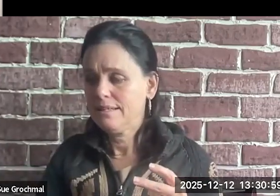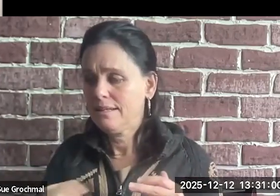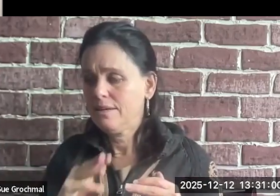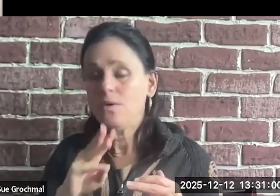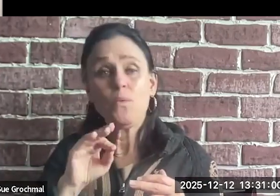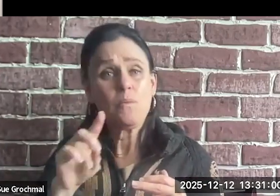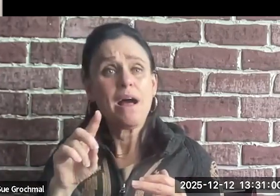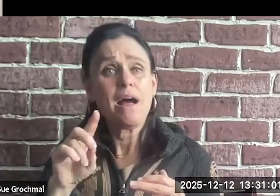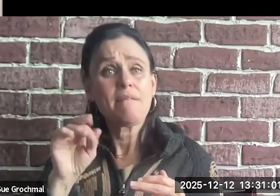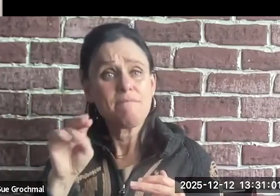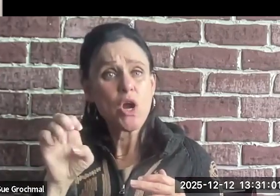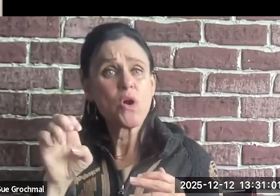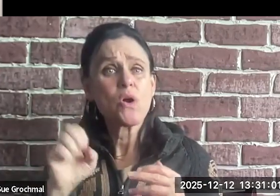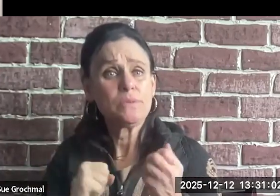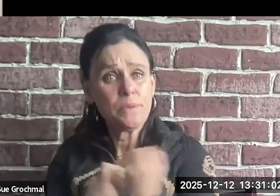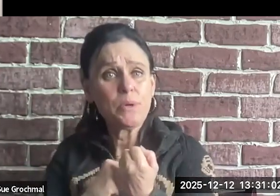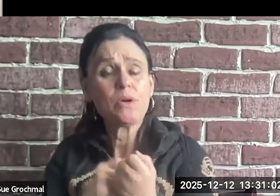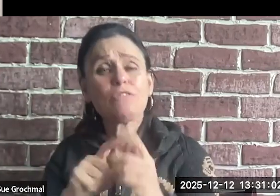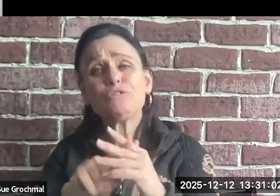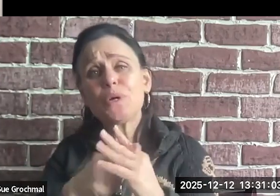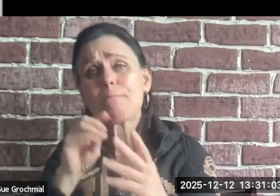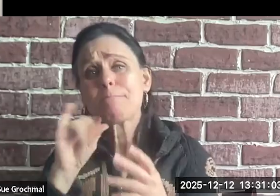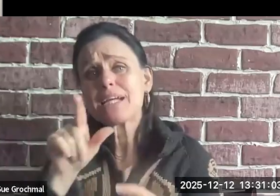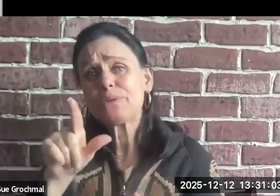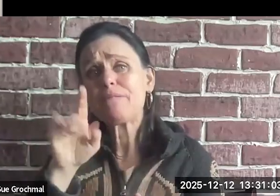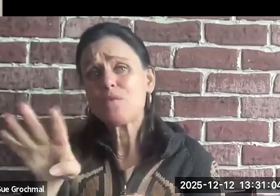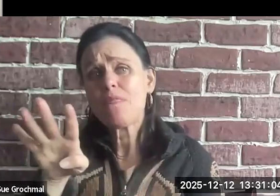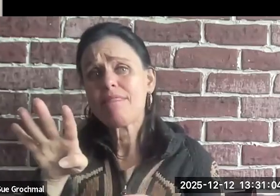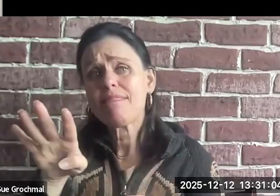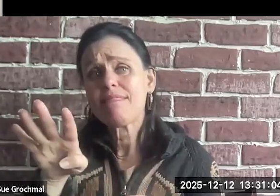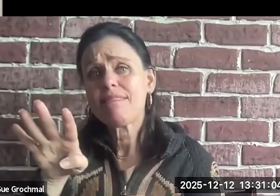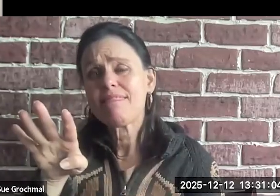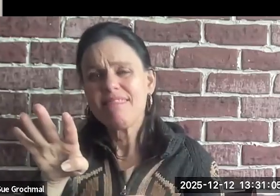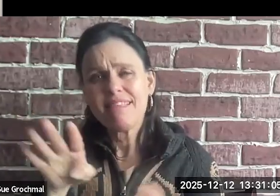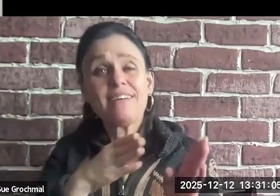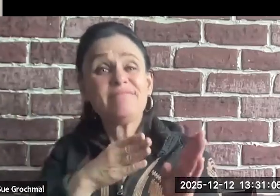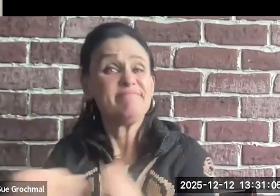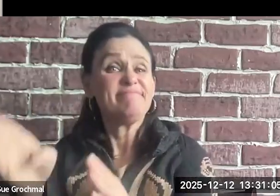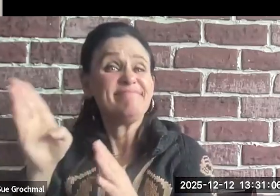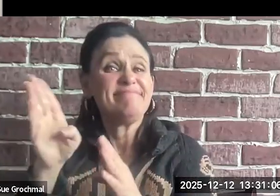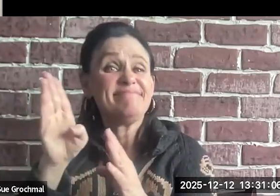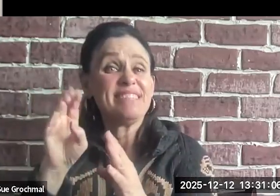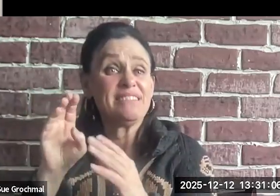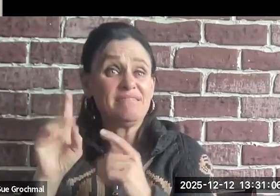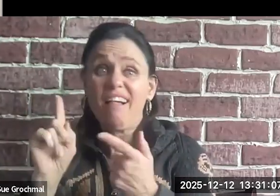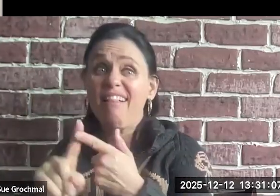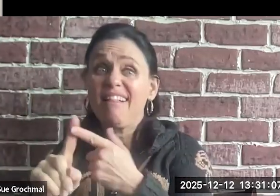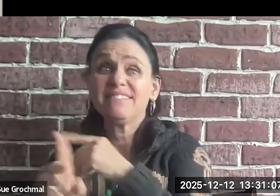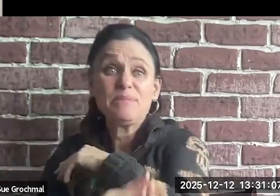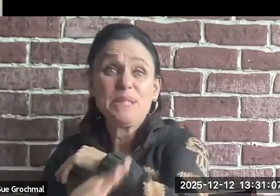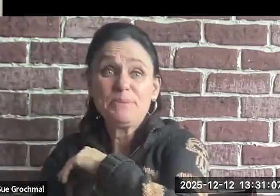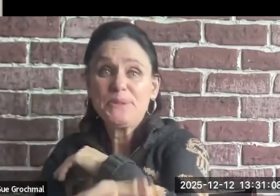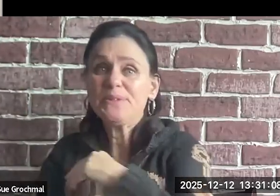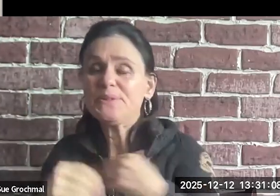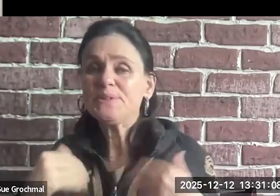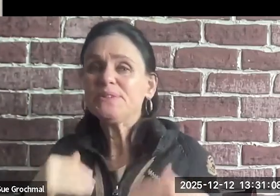provided, I believe, began on May 24th, and they actually went through until the end of September. So, an